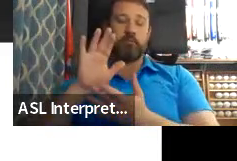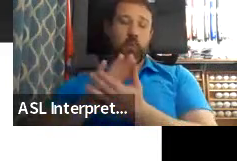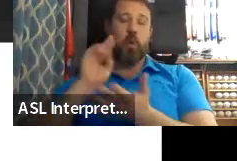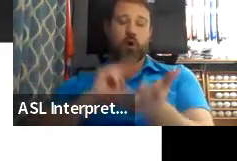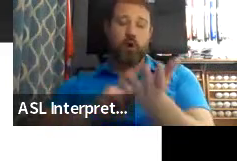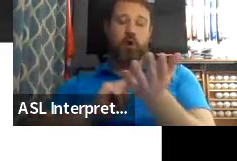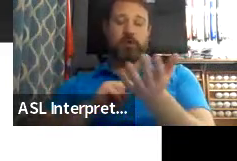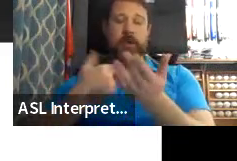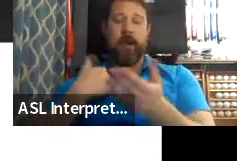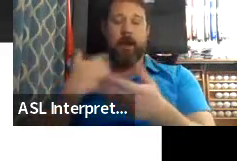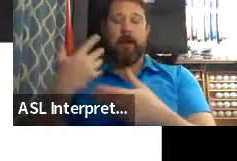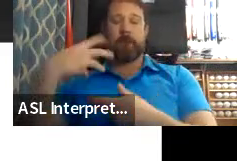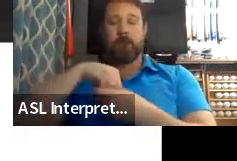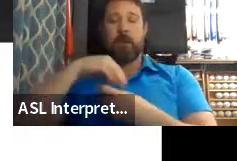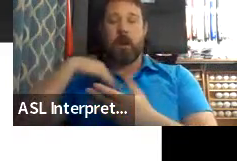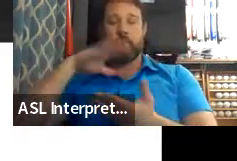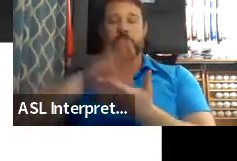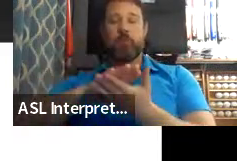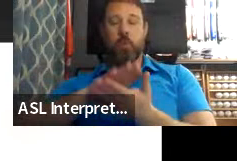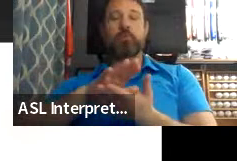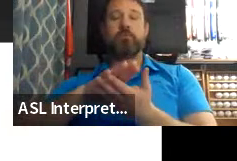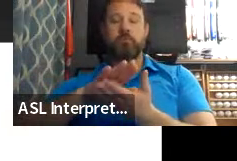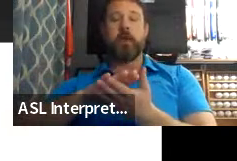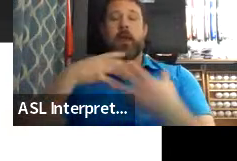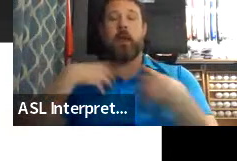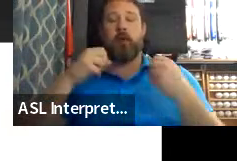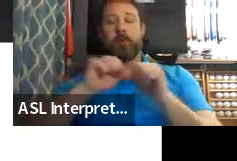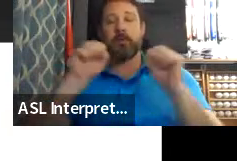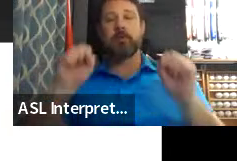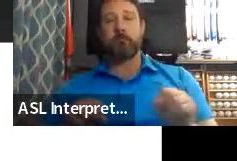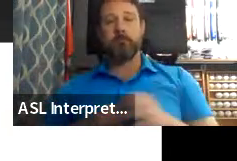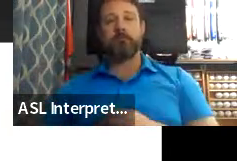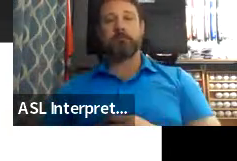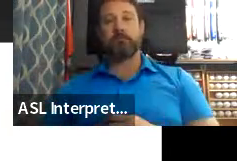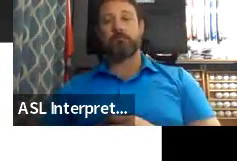play as part of our public health system.